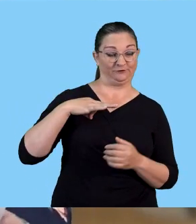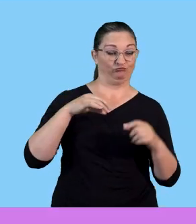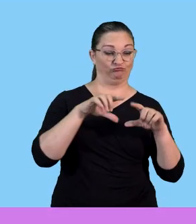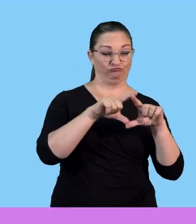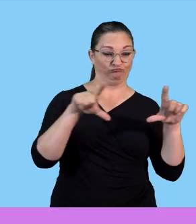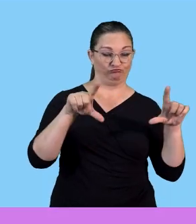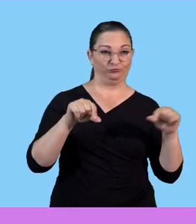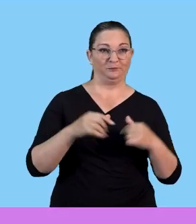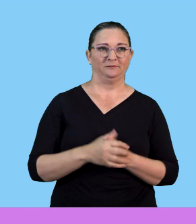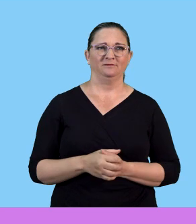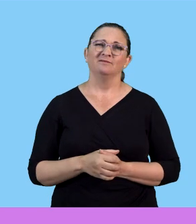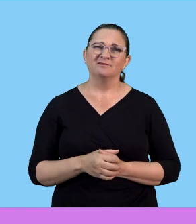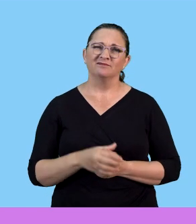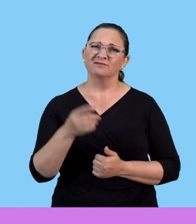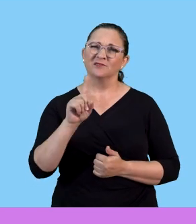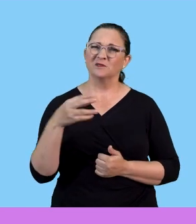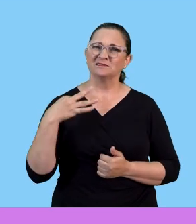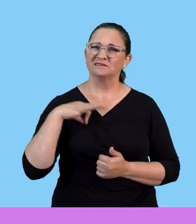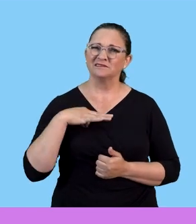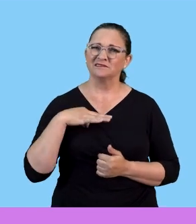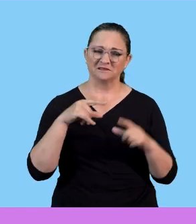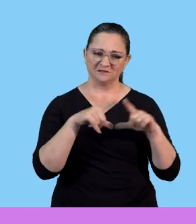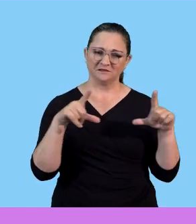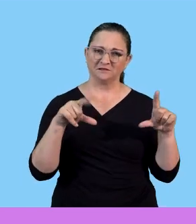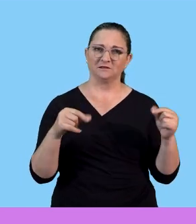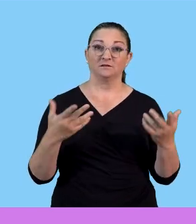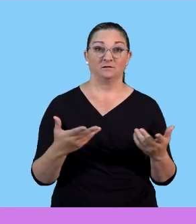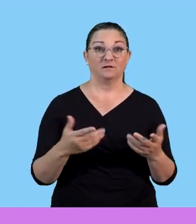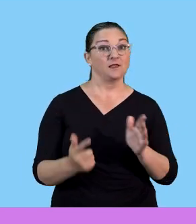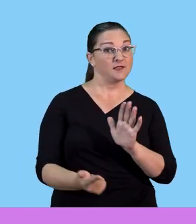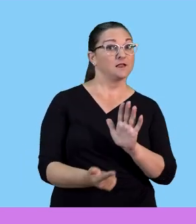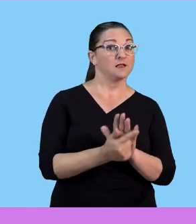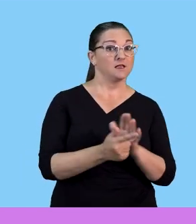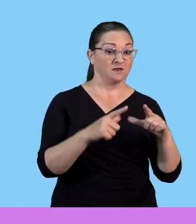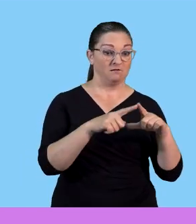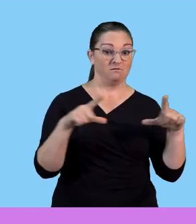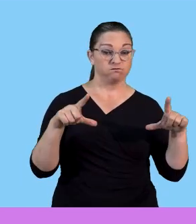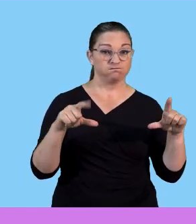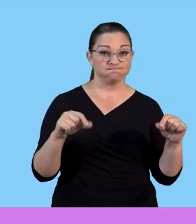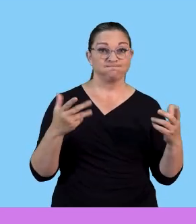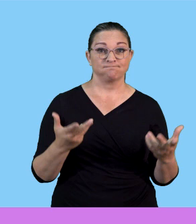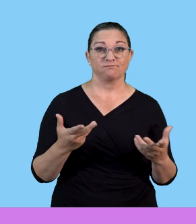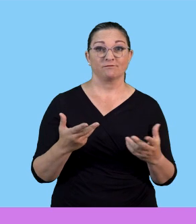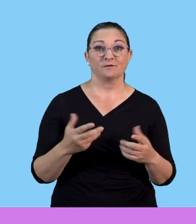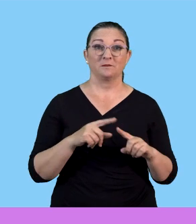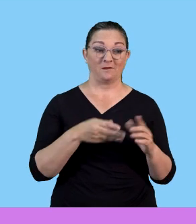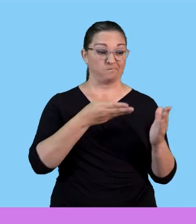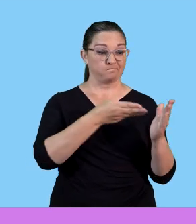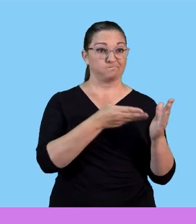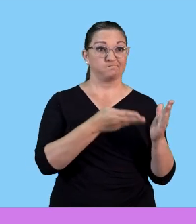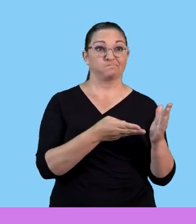payslip. So what is a payslip? This is a legal document that outlines